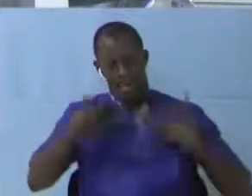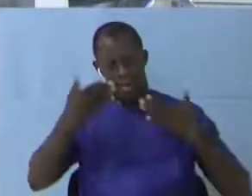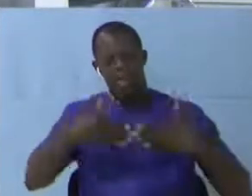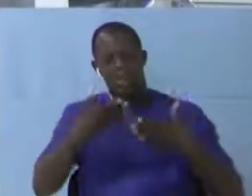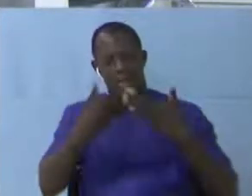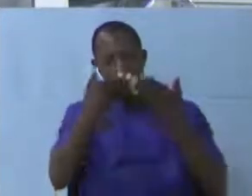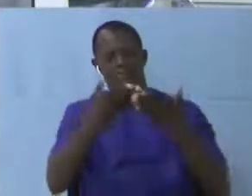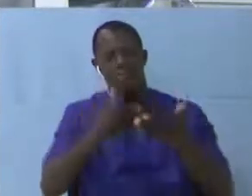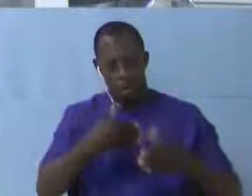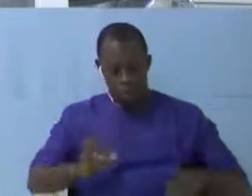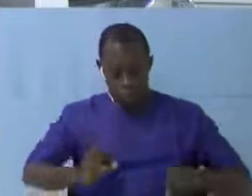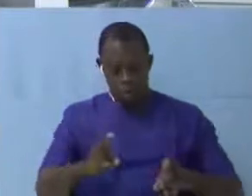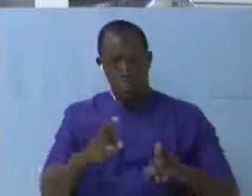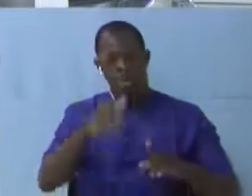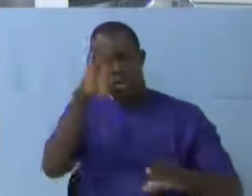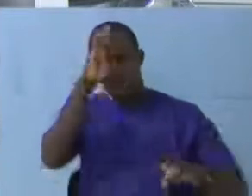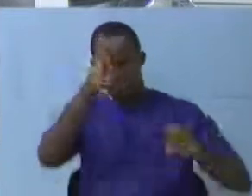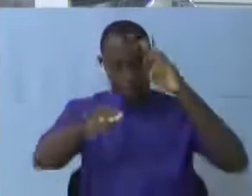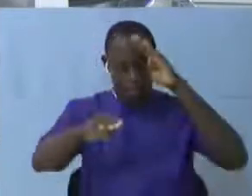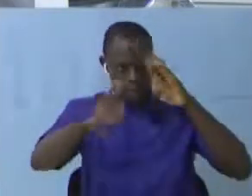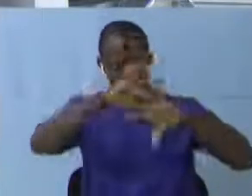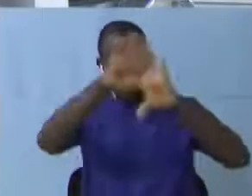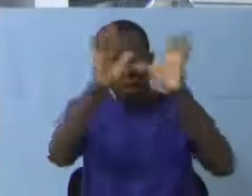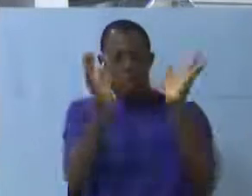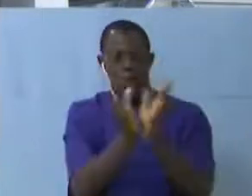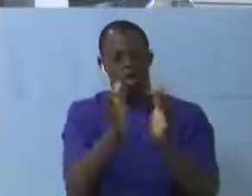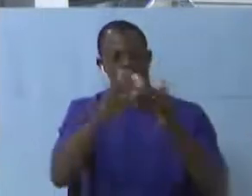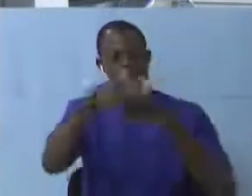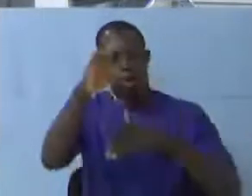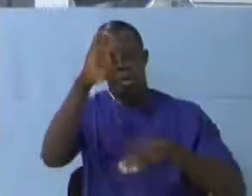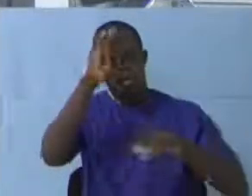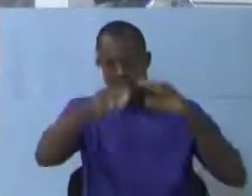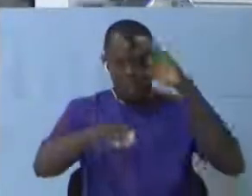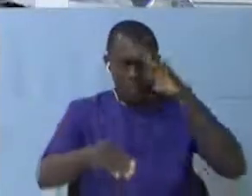So I thank you all very much. Thank you.